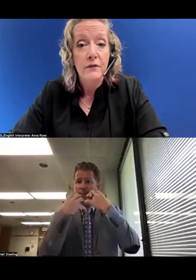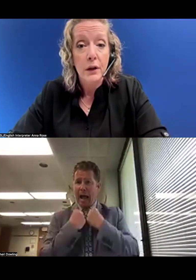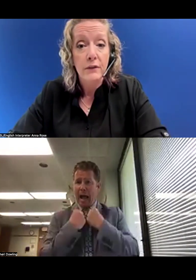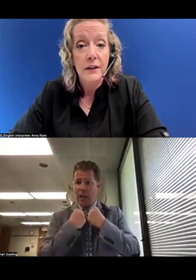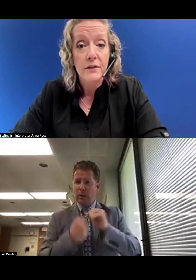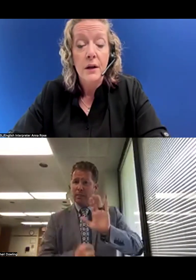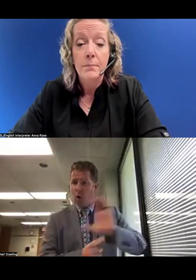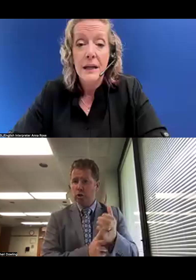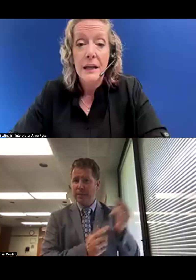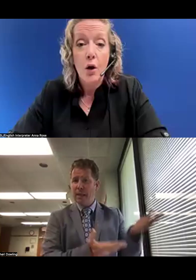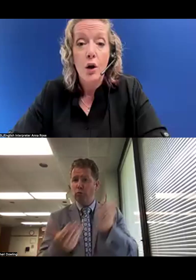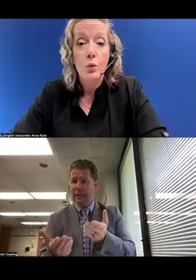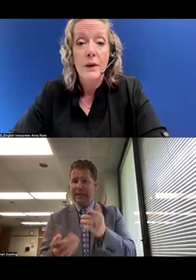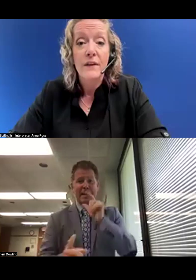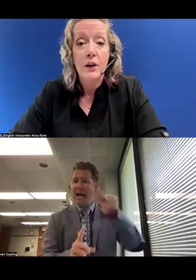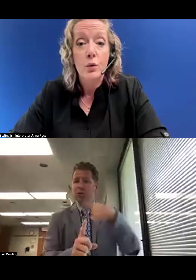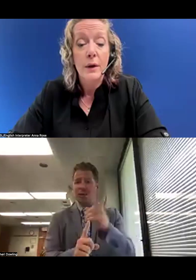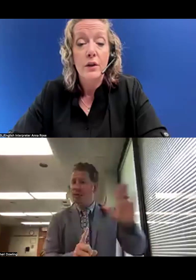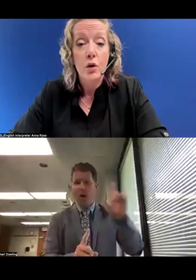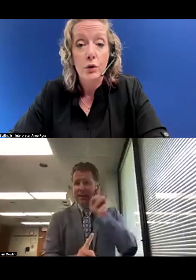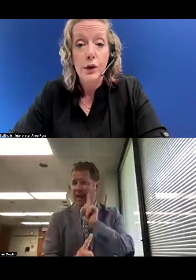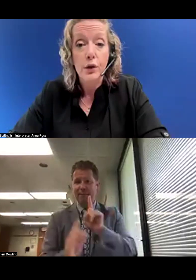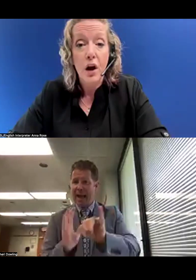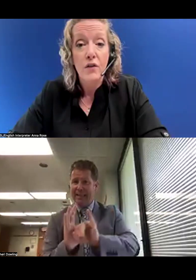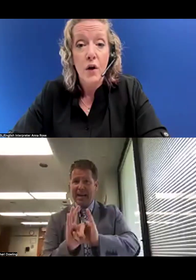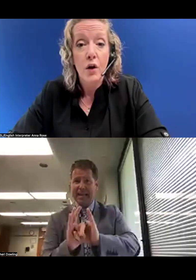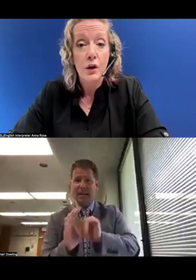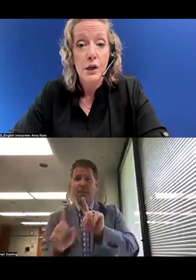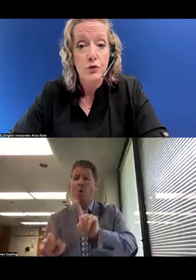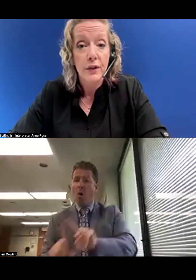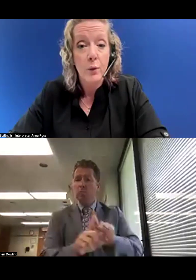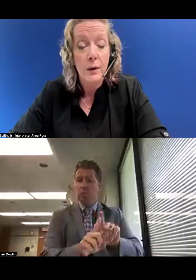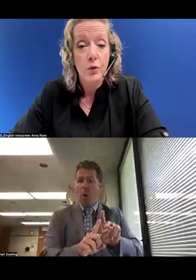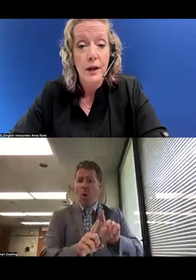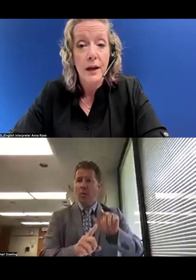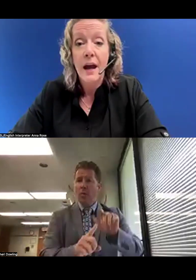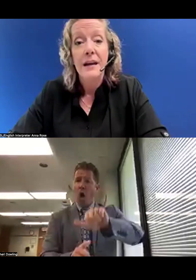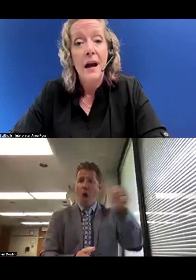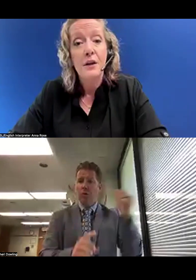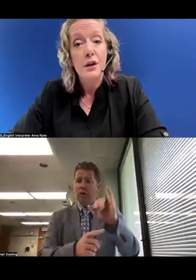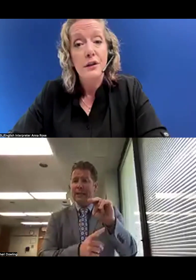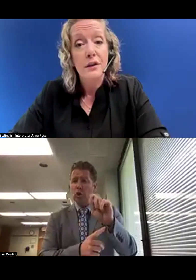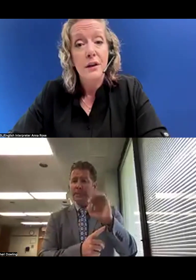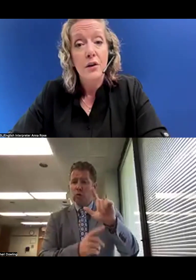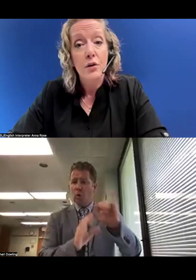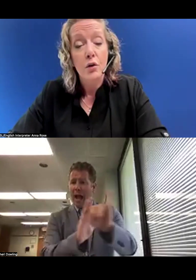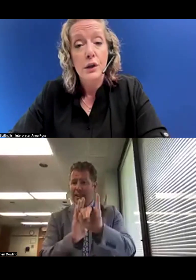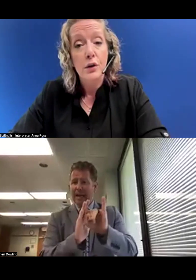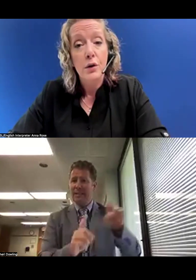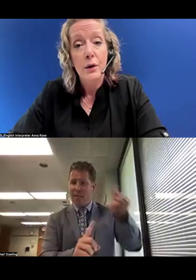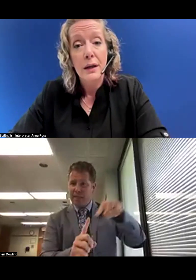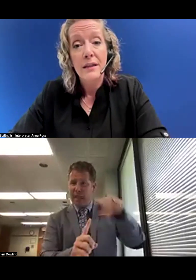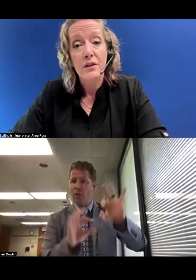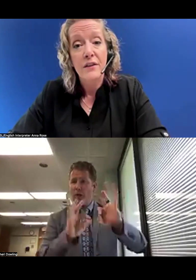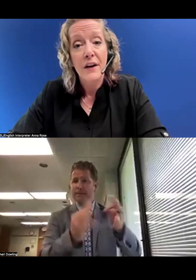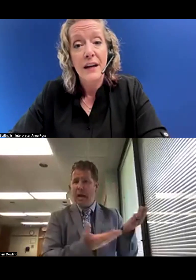culturally relevant? Meaning, are we valuing the culture of our children that we bring, not just their